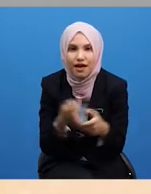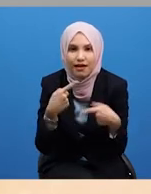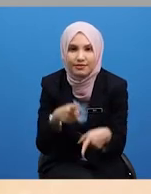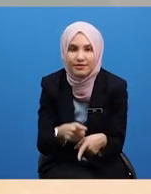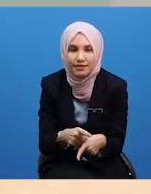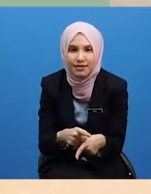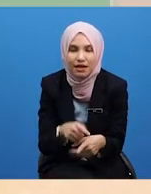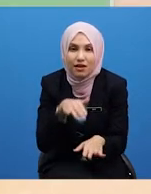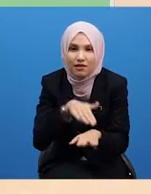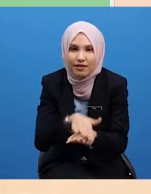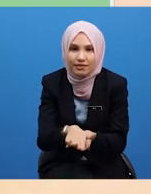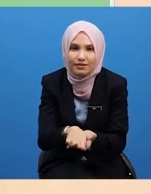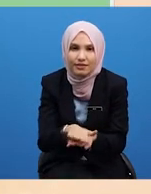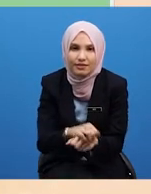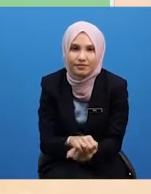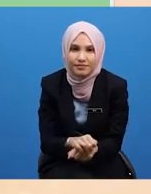Look at the slide.